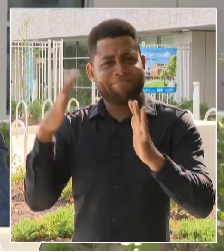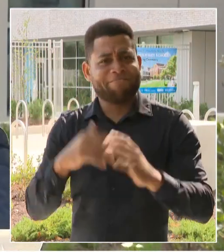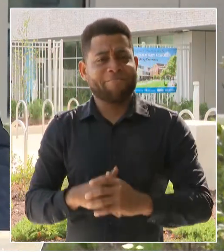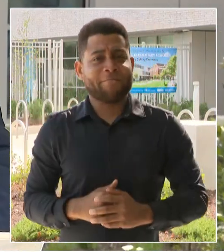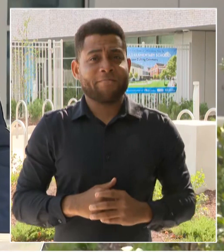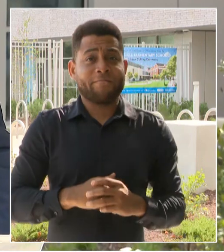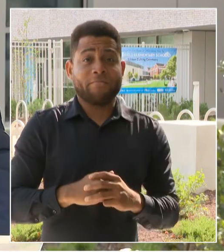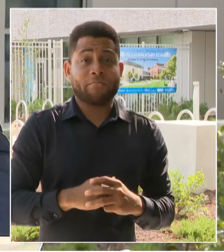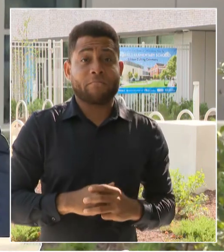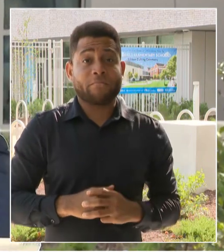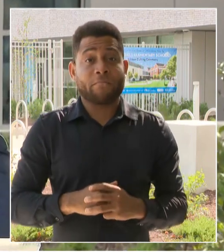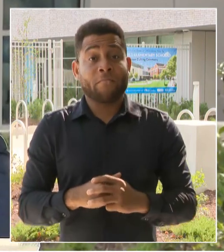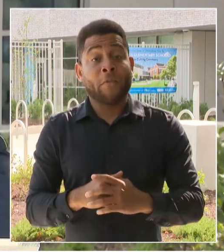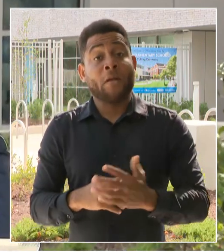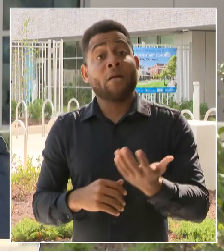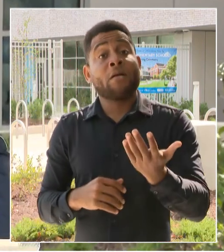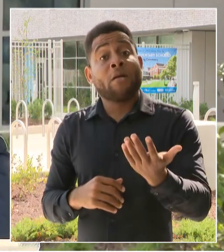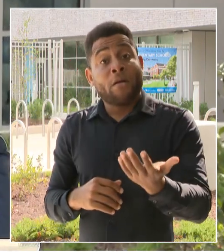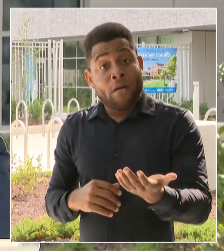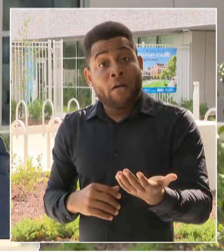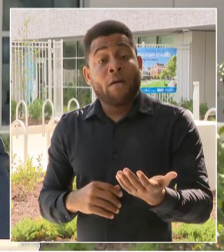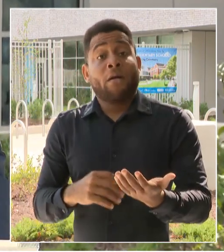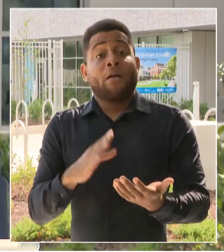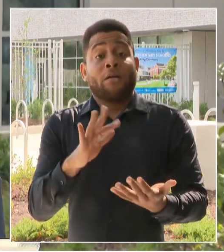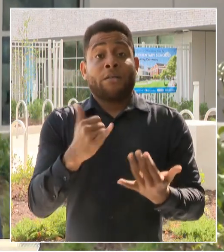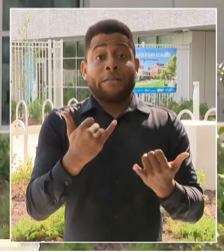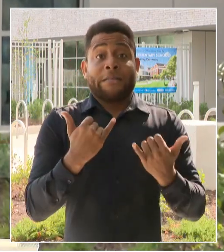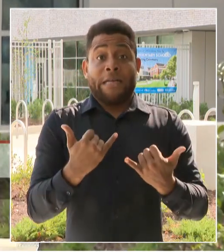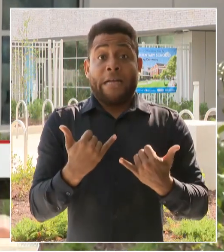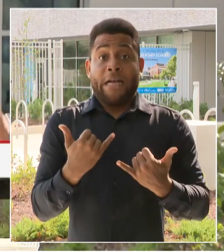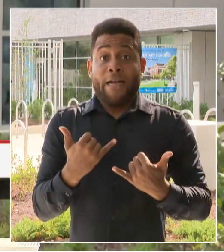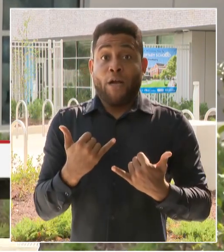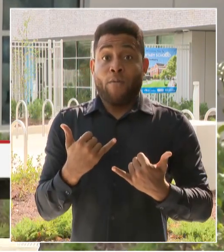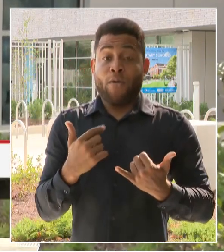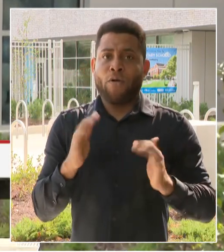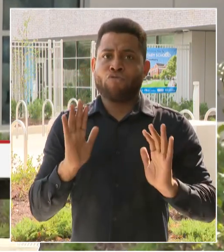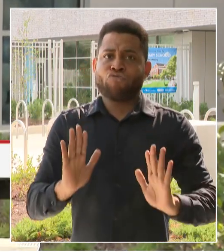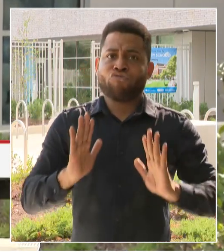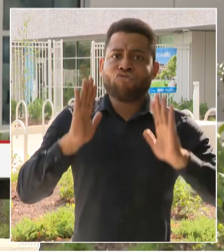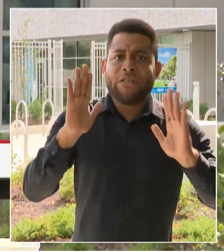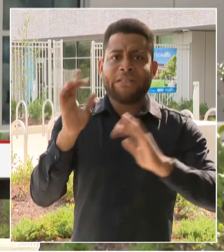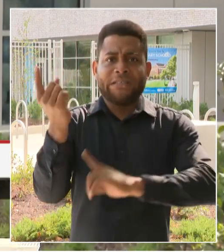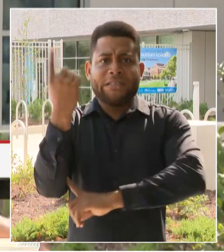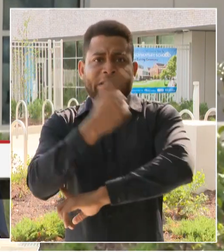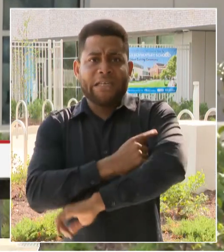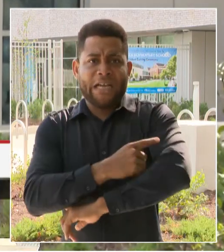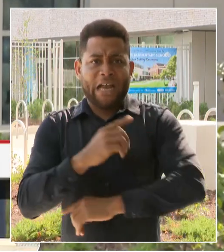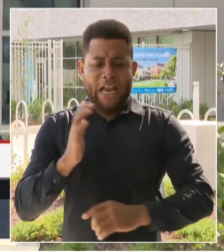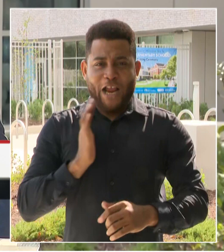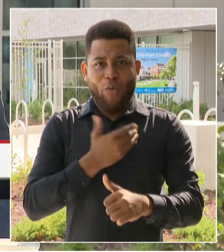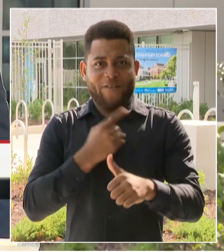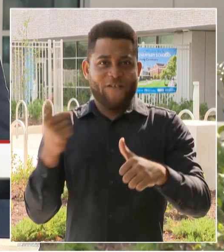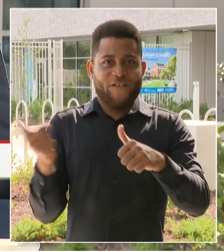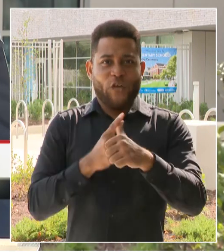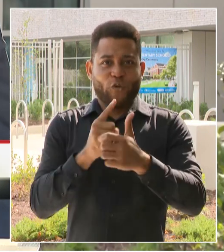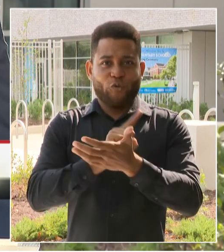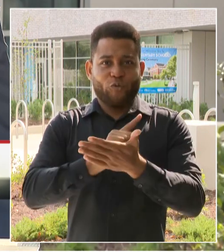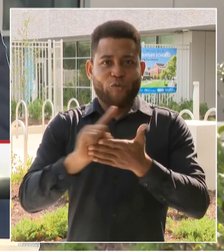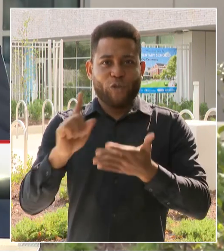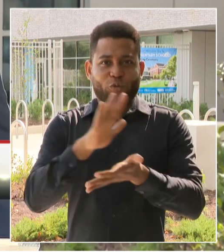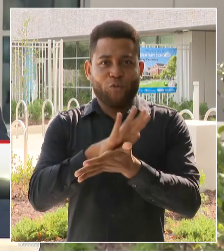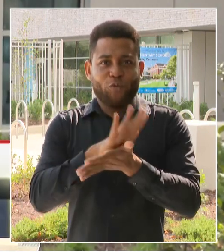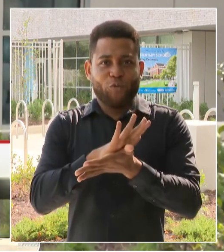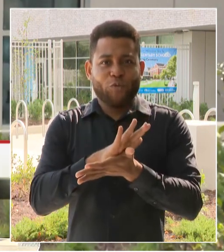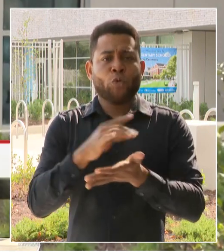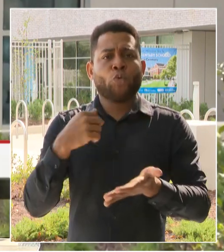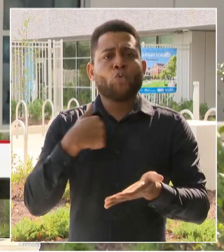As has been said earlier, today's another great day in our first week of school. We get to welcome back our 3-year-olds and 4-year-olds